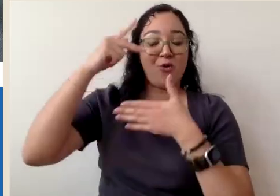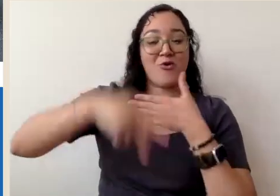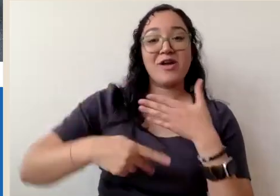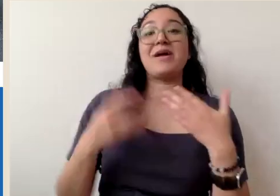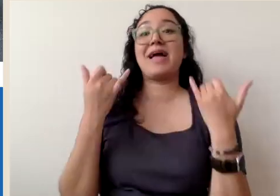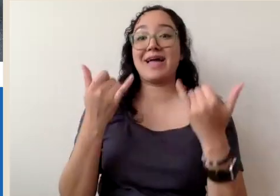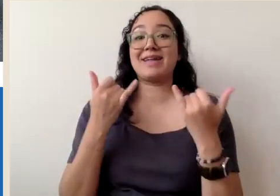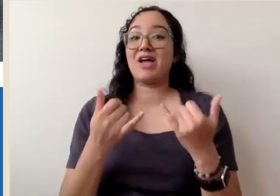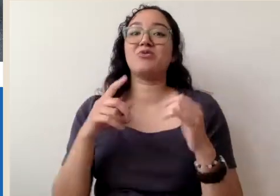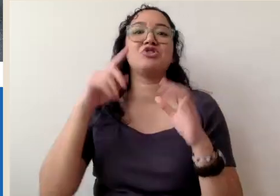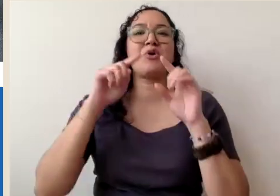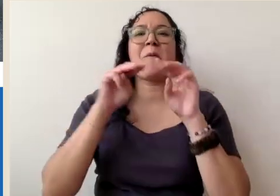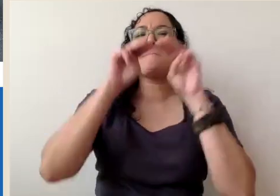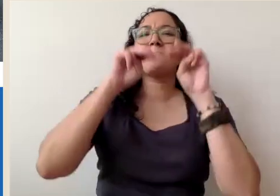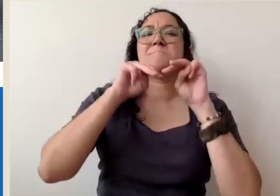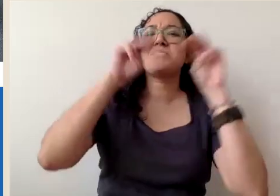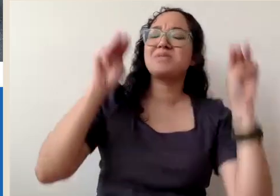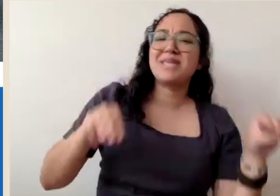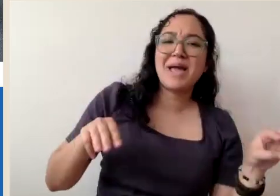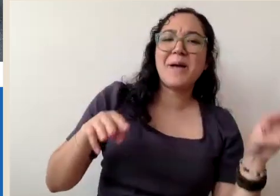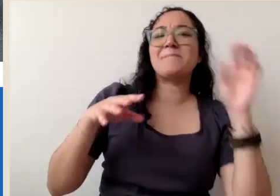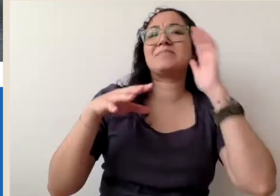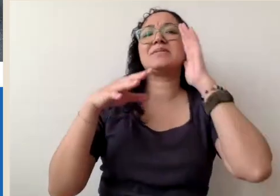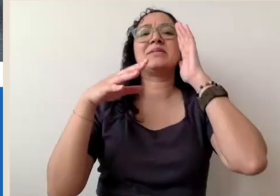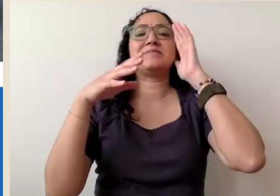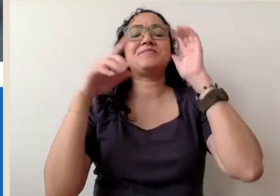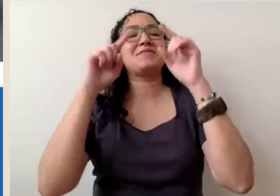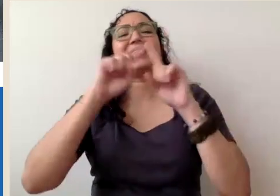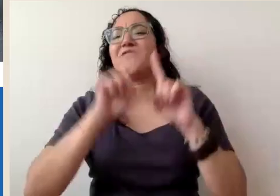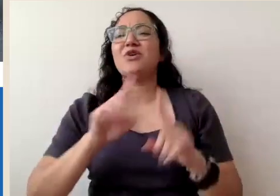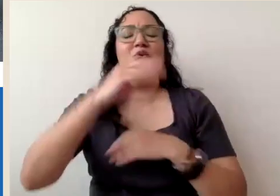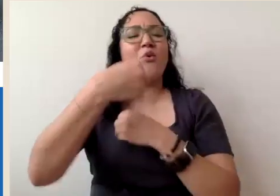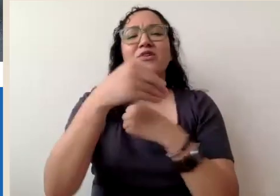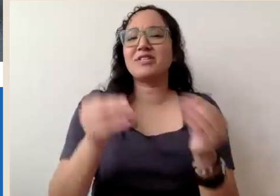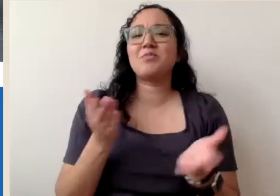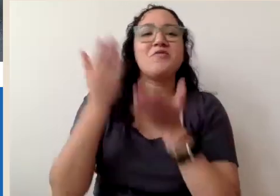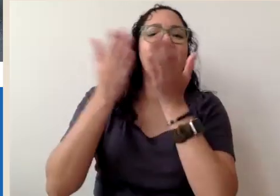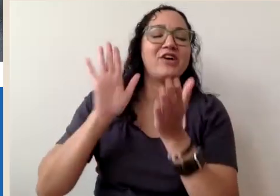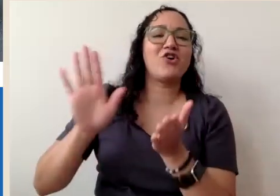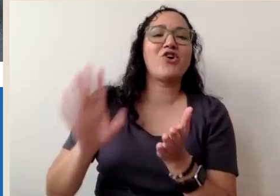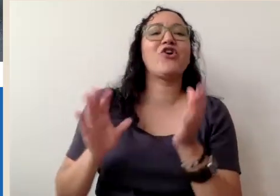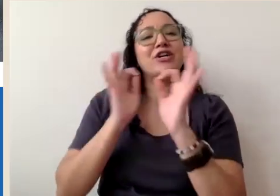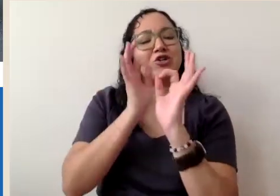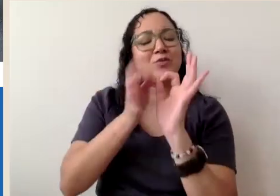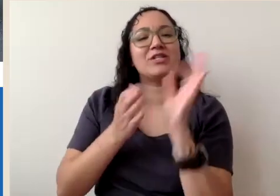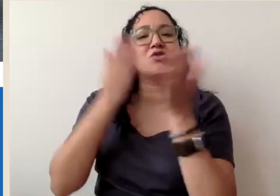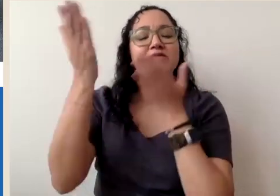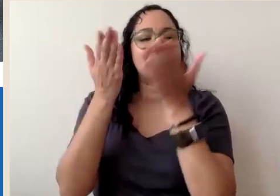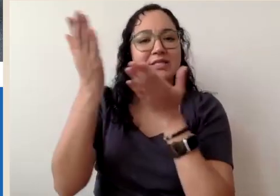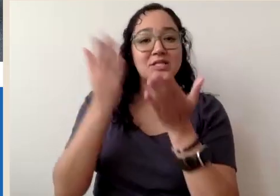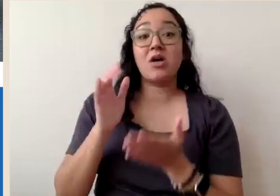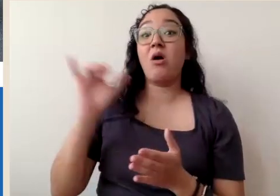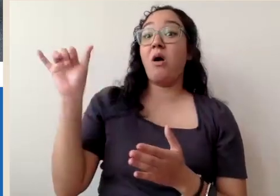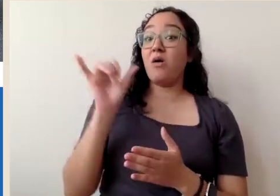with museums. She contacts with different organizations to provide her interpretation services. And in addition to that, what